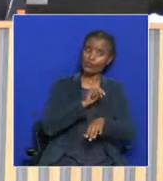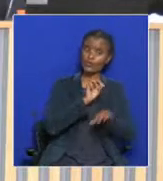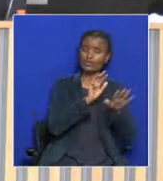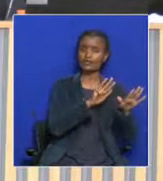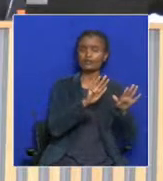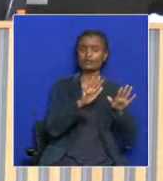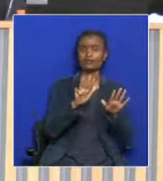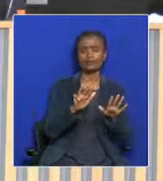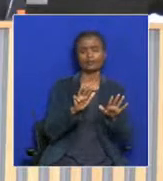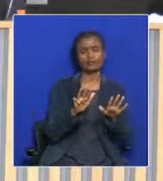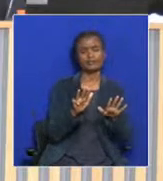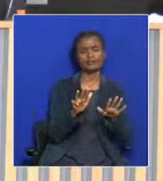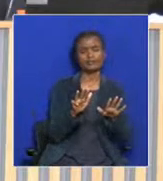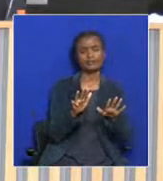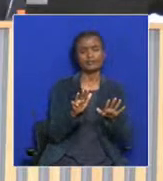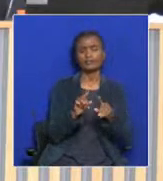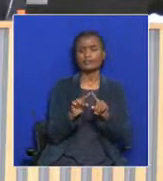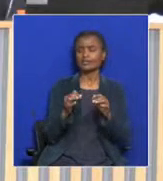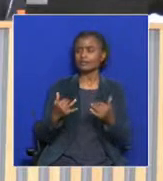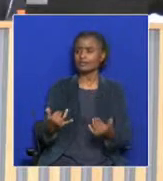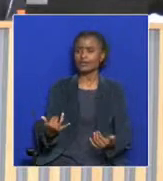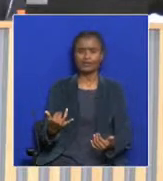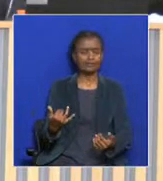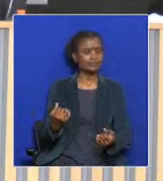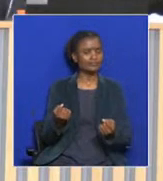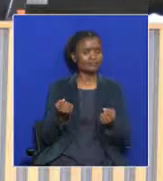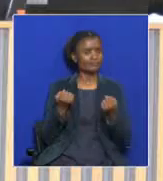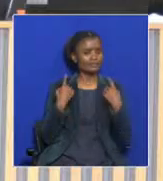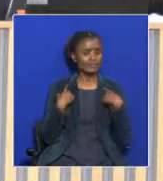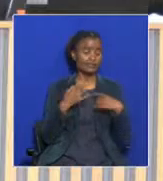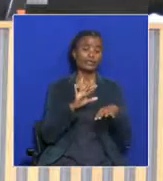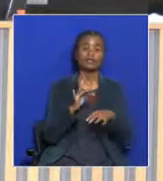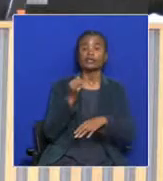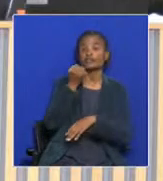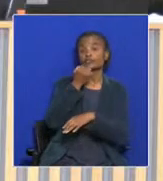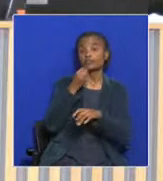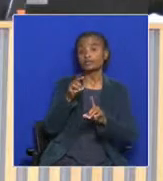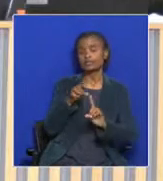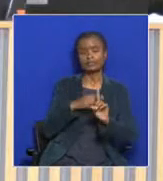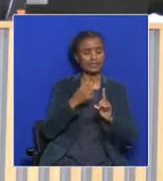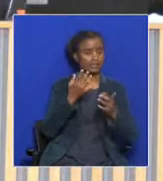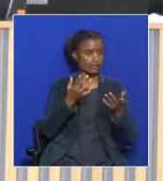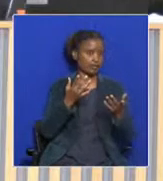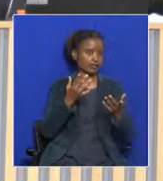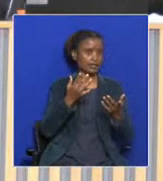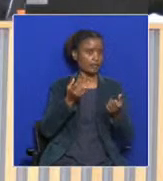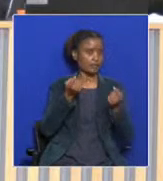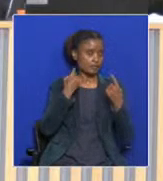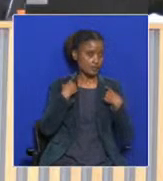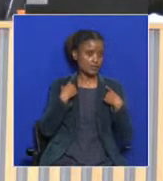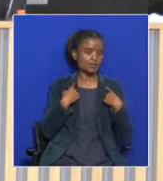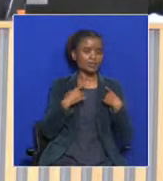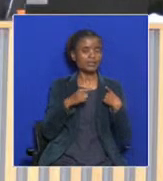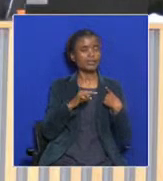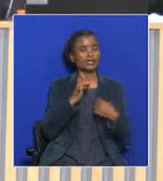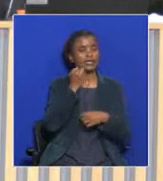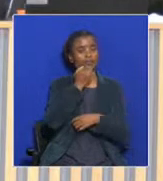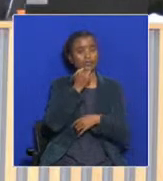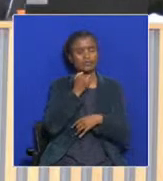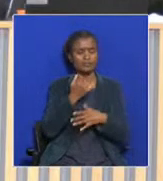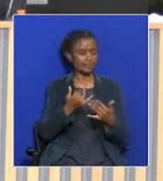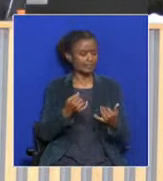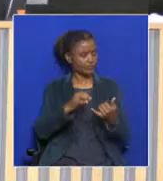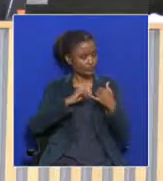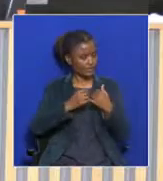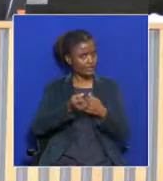Commissioner, you, yes, I got it backward, Chair. My apologies. But I'm trying to yes. understand the logic of what you said just now. Yes. Do